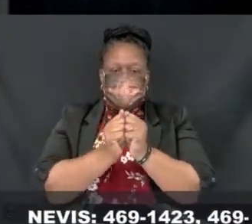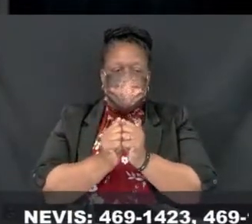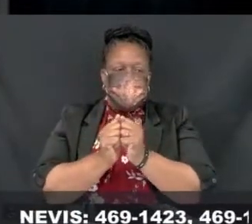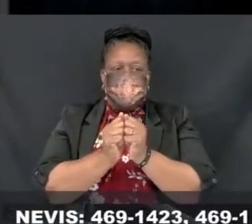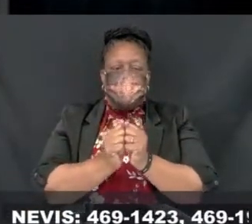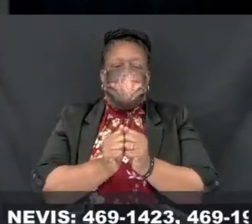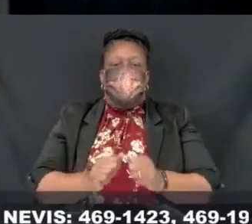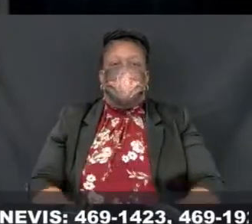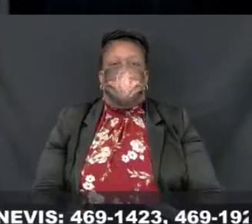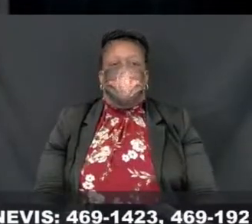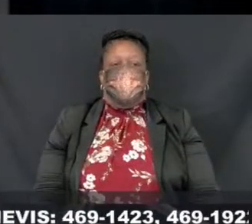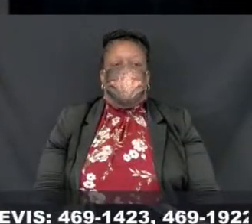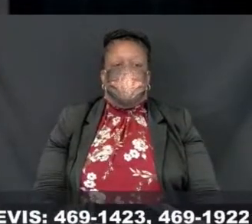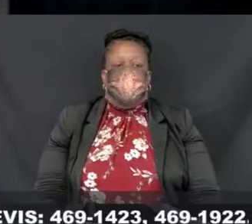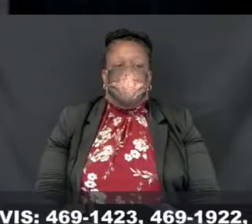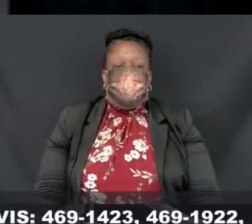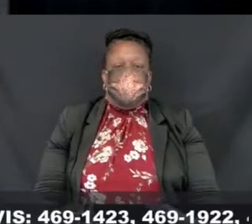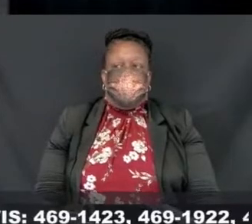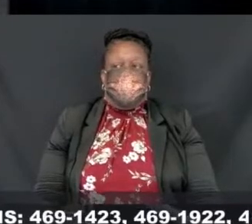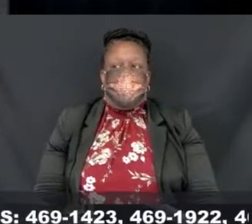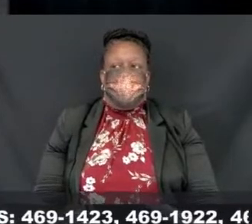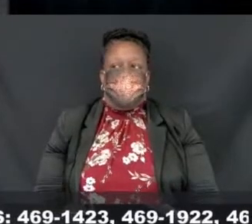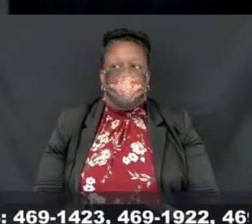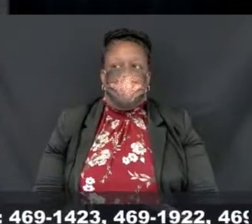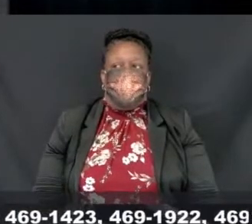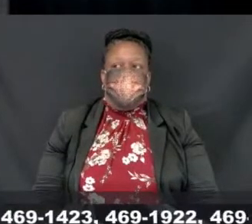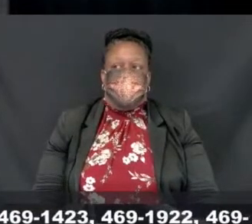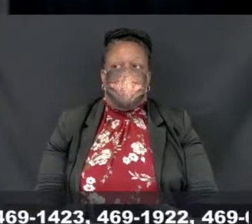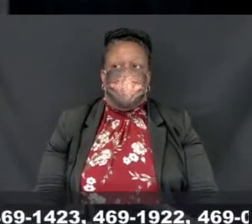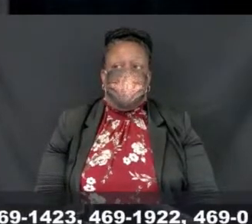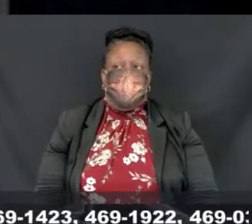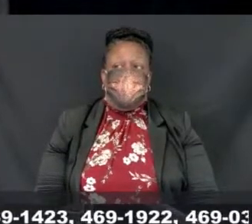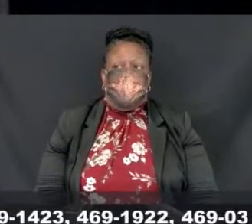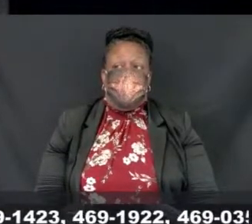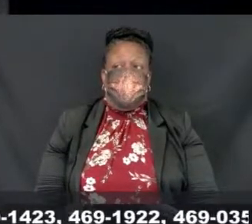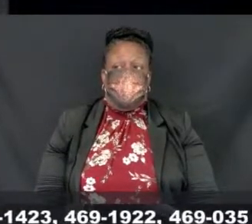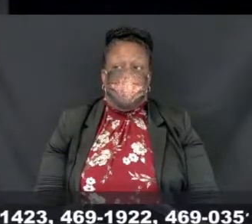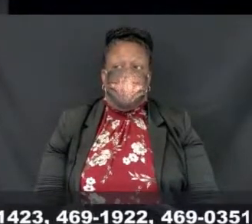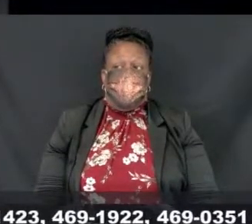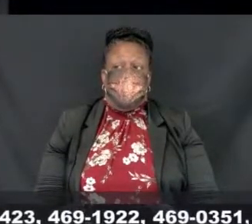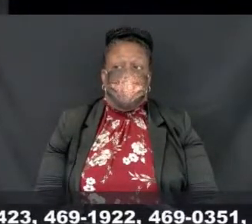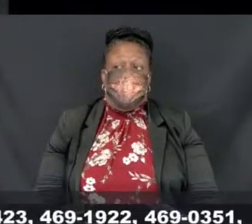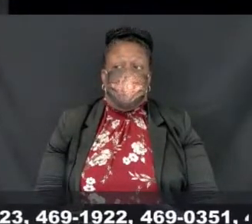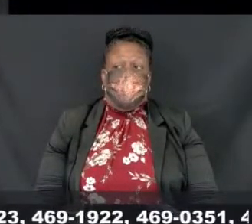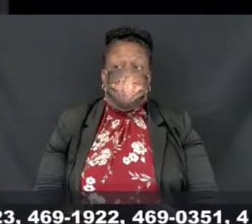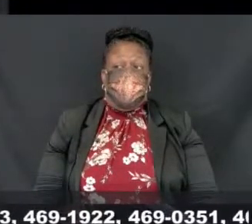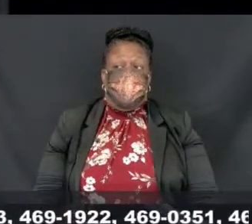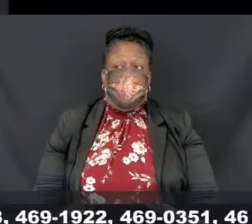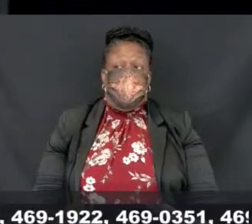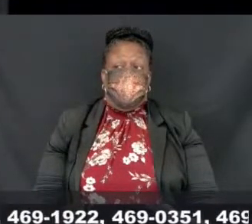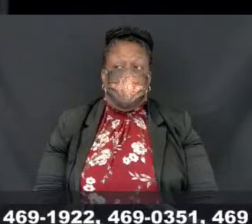and together to ensure that we maintain resiliency here in St. Kitts and Nevis.